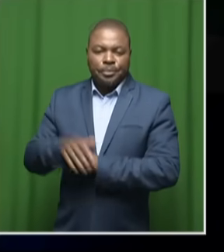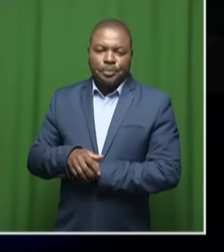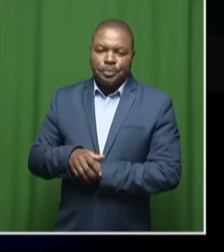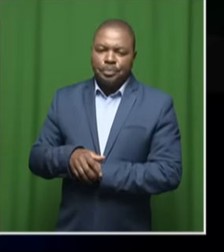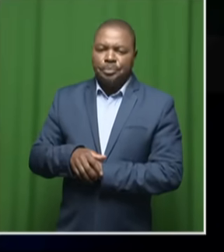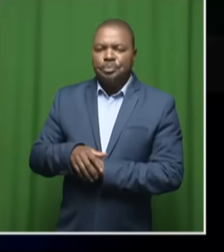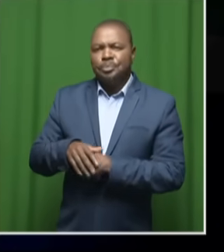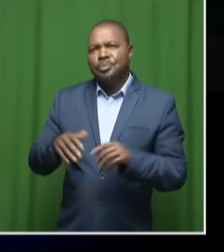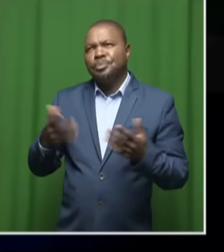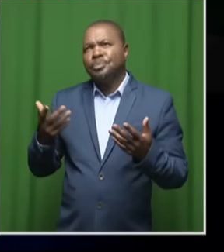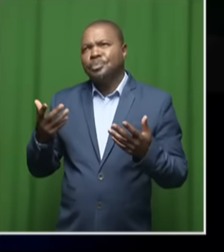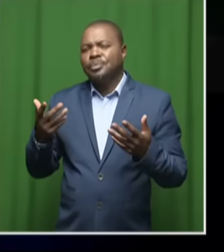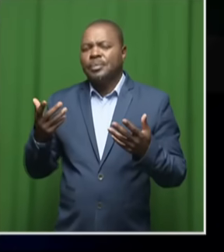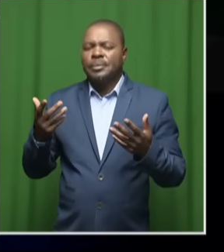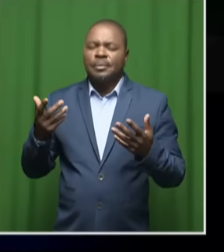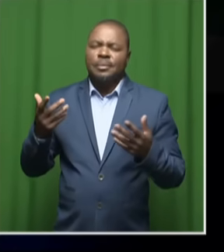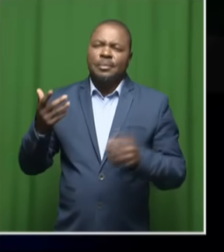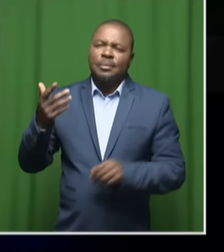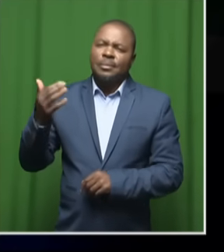much of an extent the